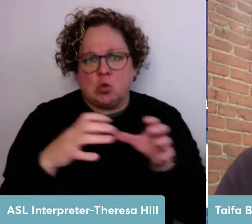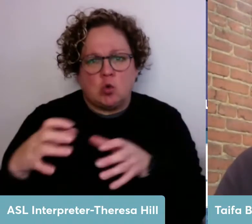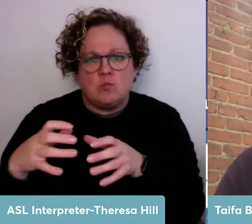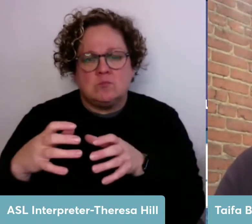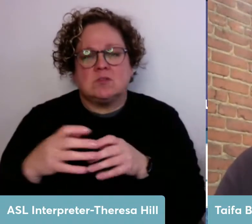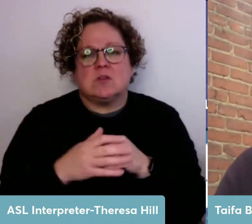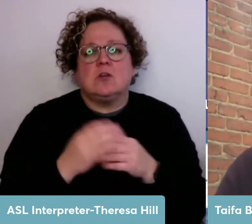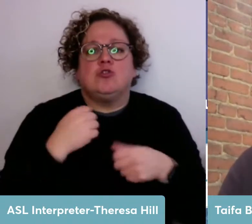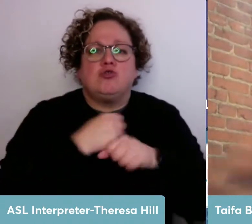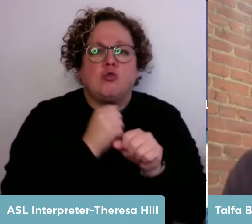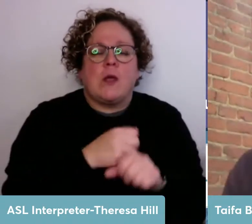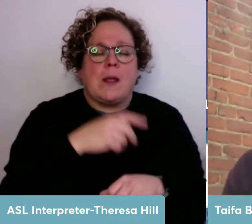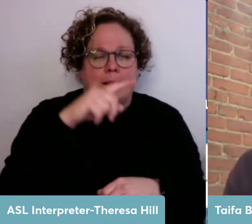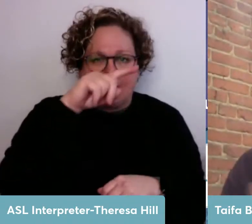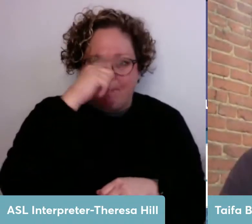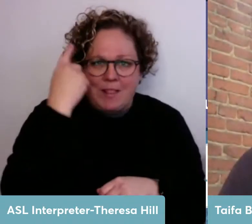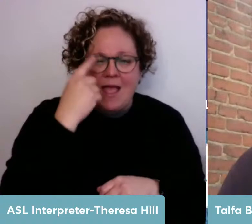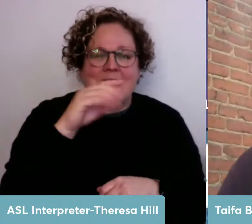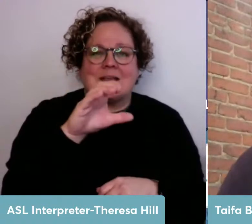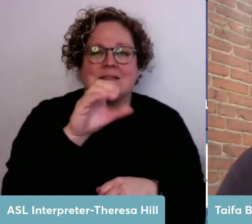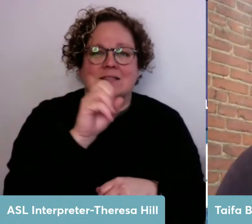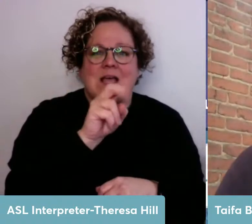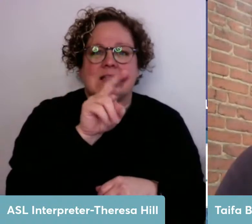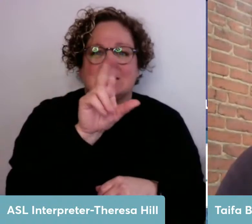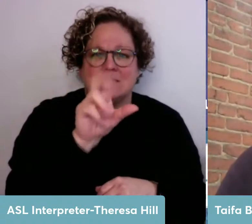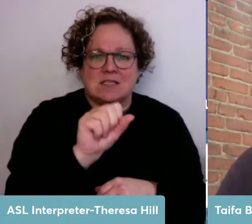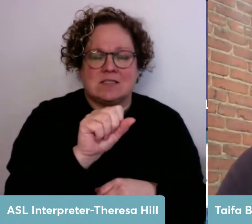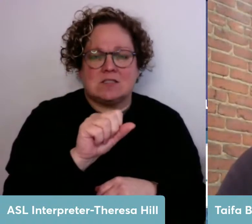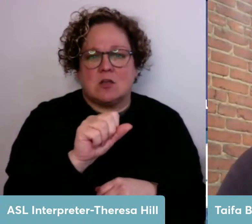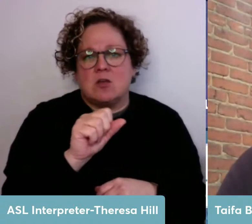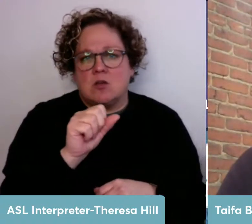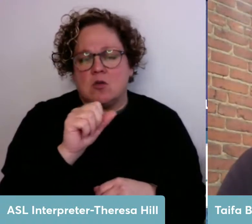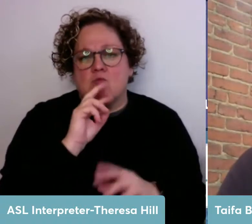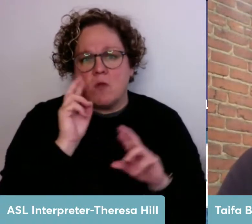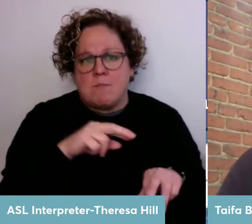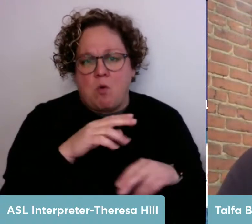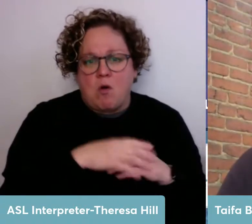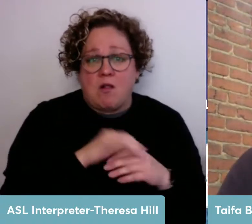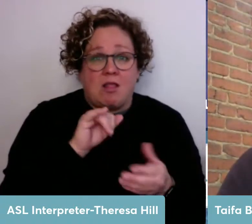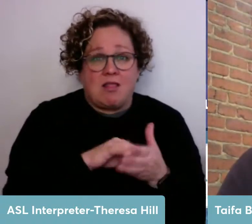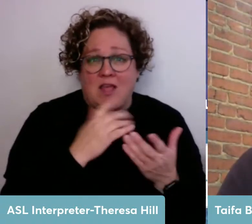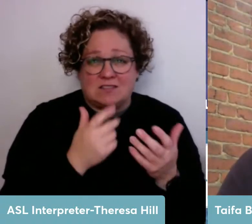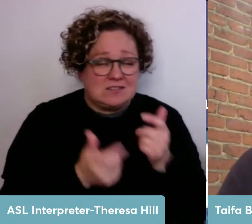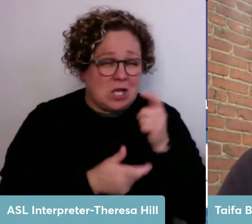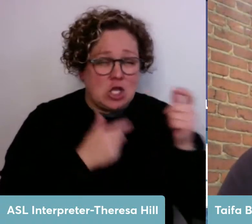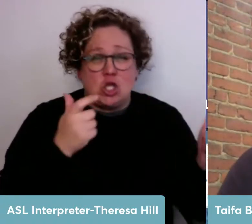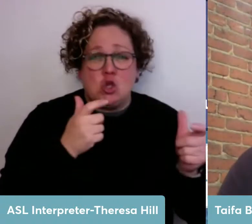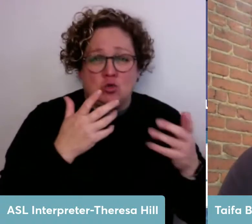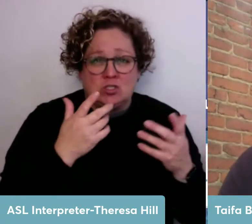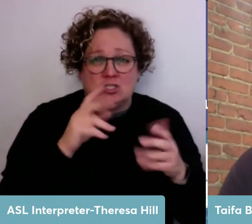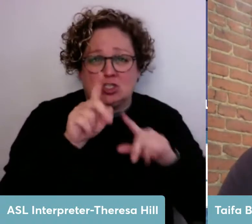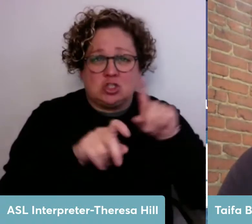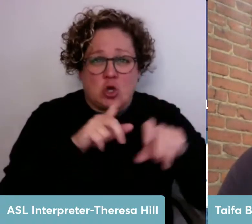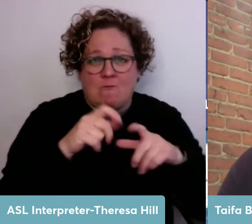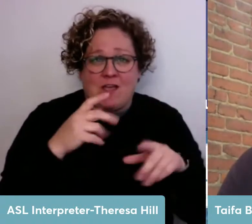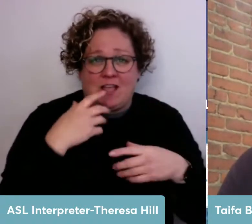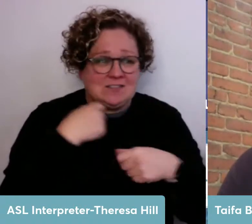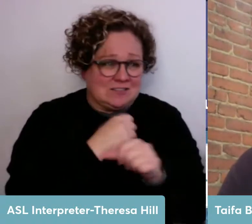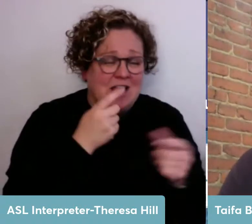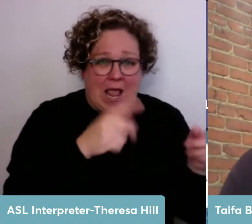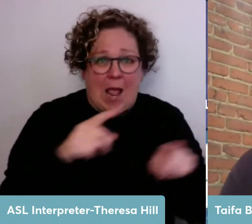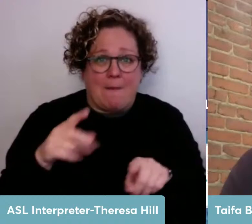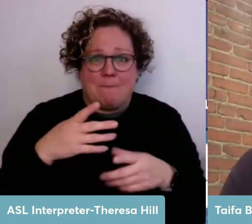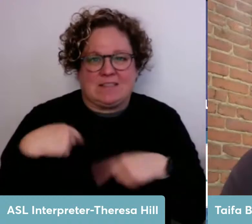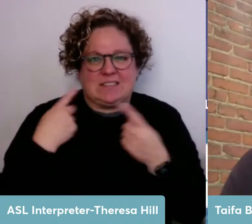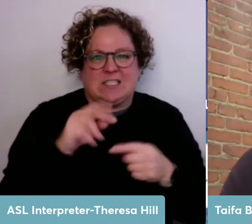Black Census Report, the largest survey of Black people conducted in the U.S. since Reconstruction. We published an analysis